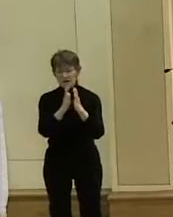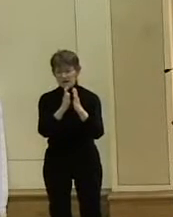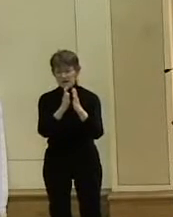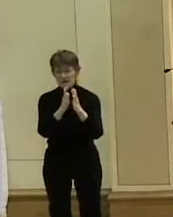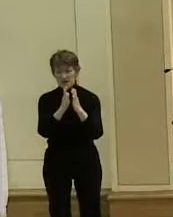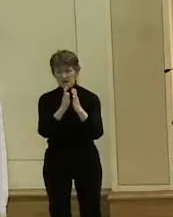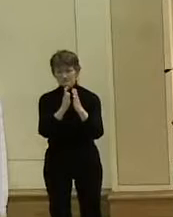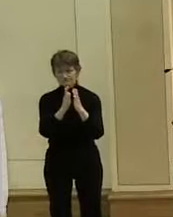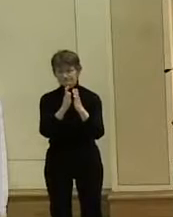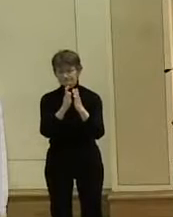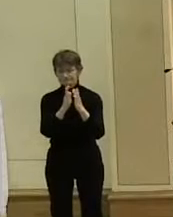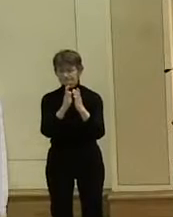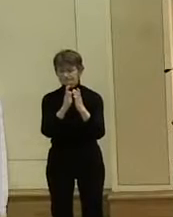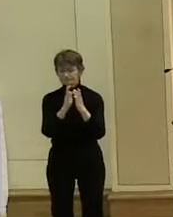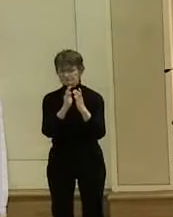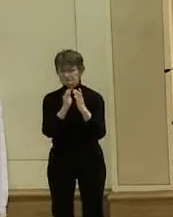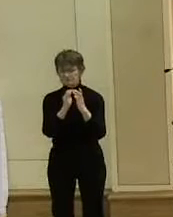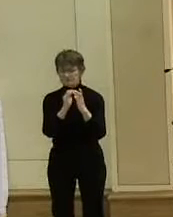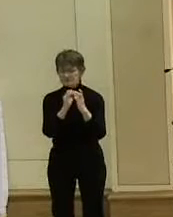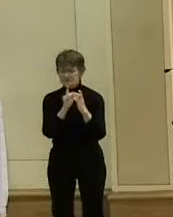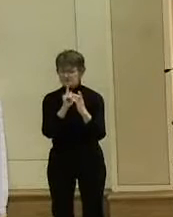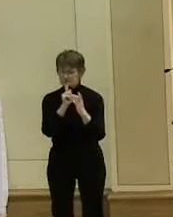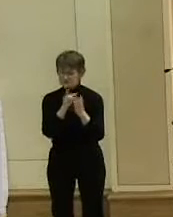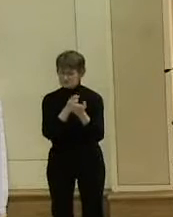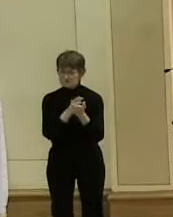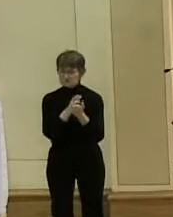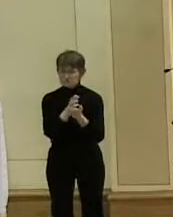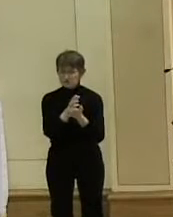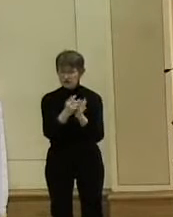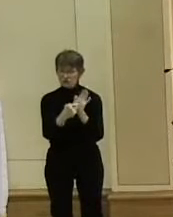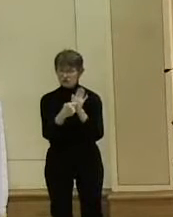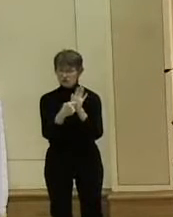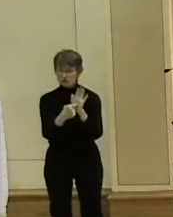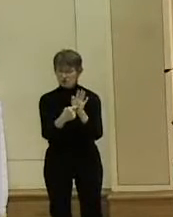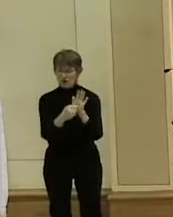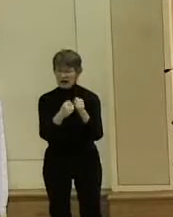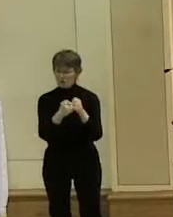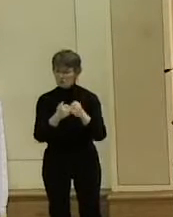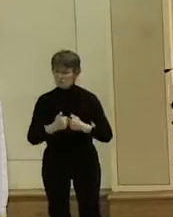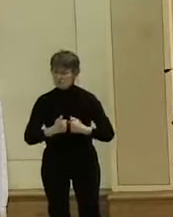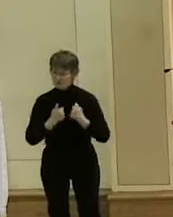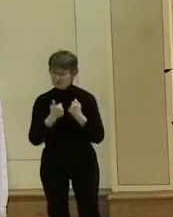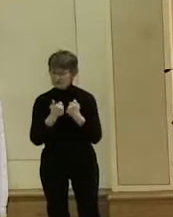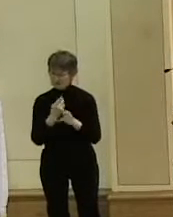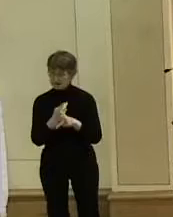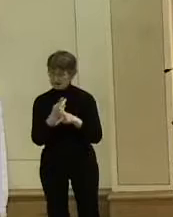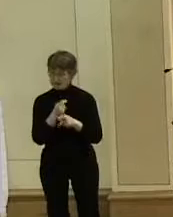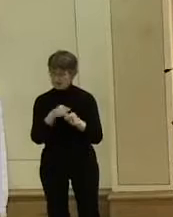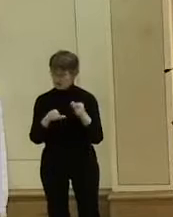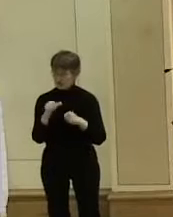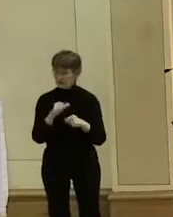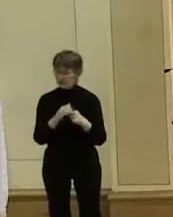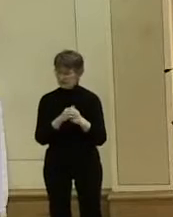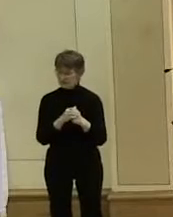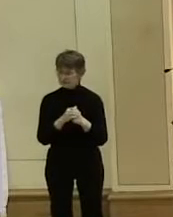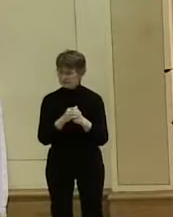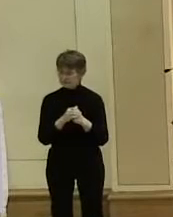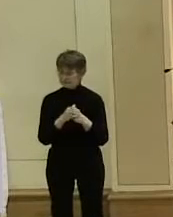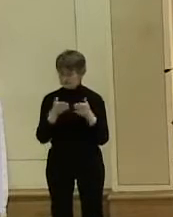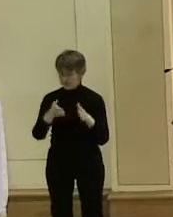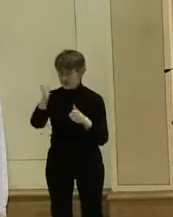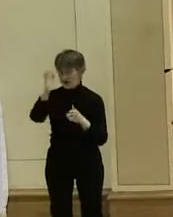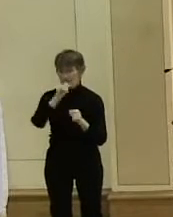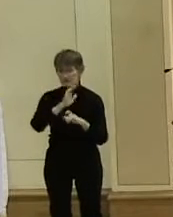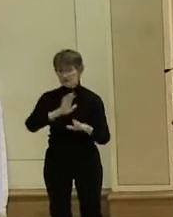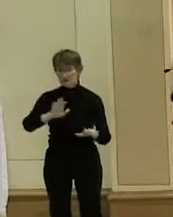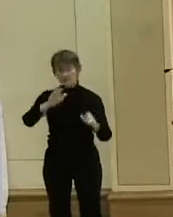rubber meeting the road, and we have to show it in the way that we look out for one another. May our God be